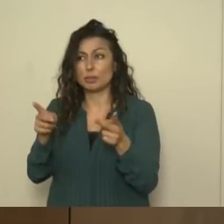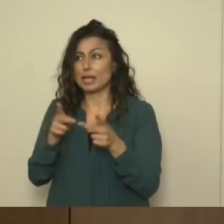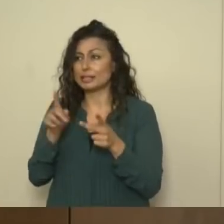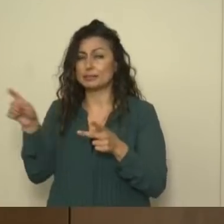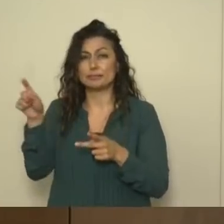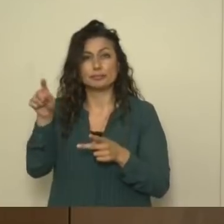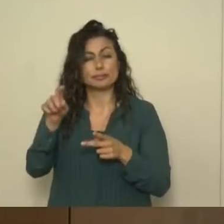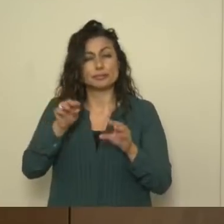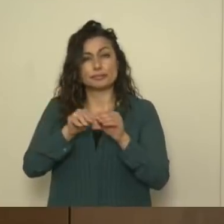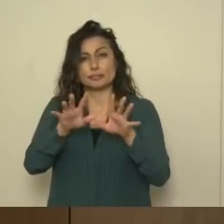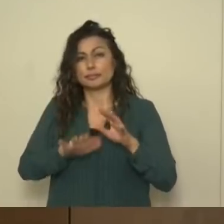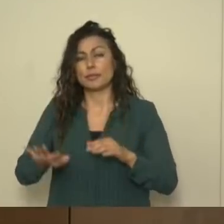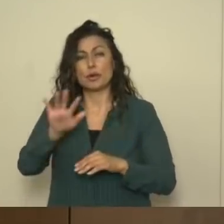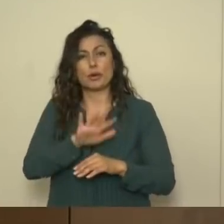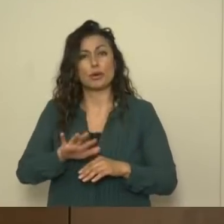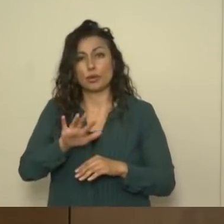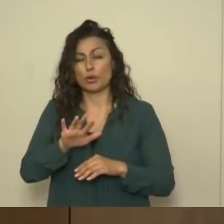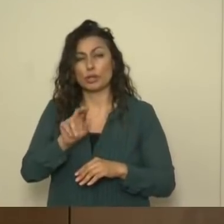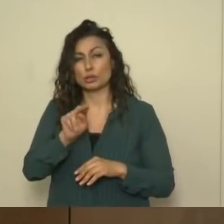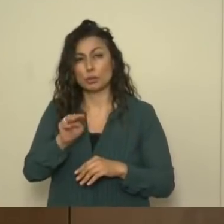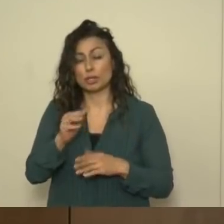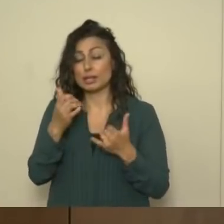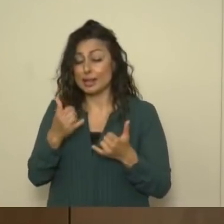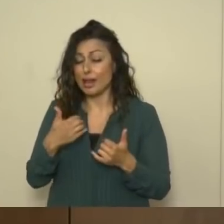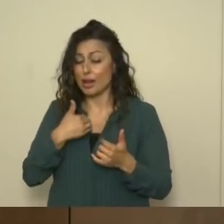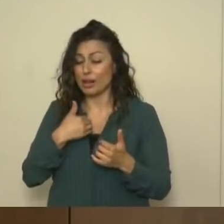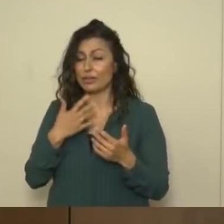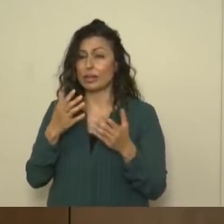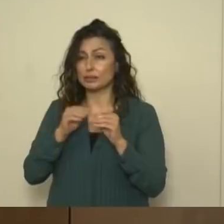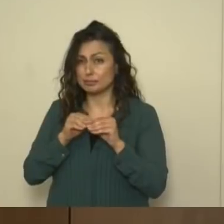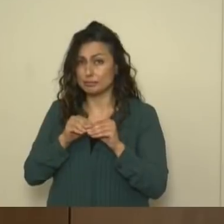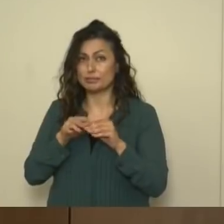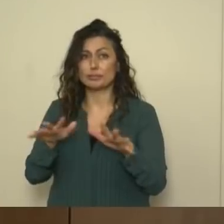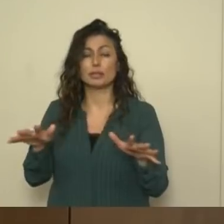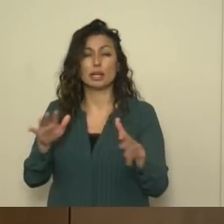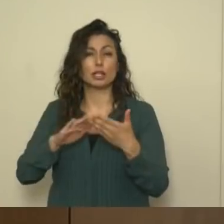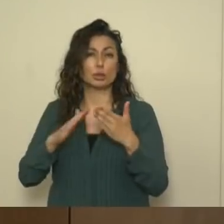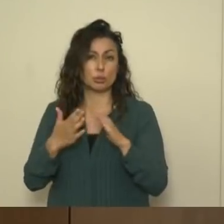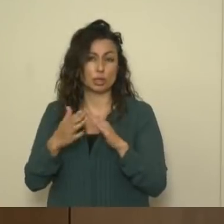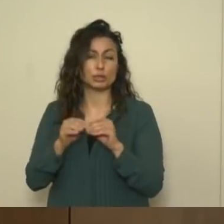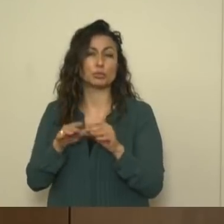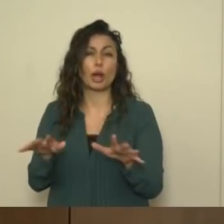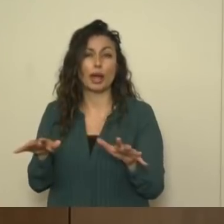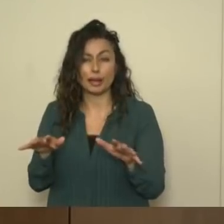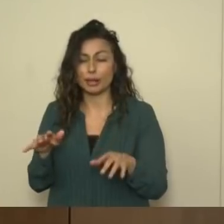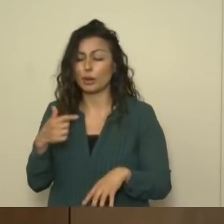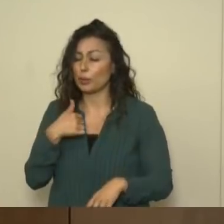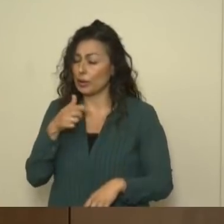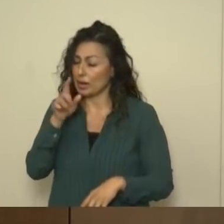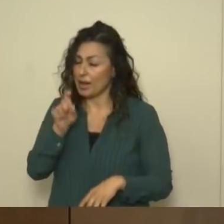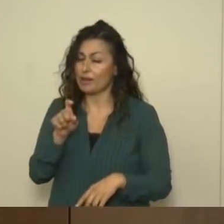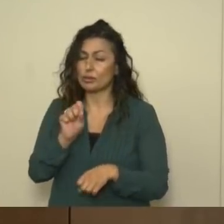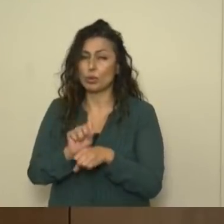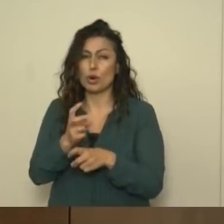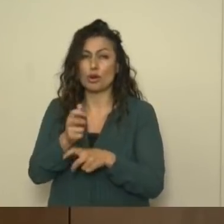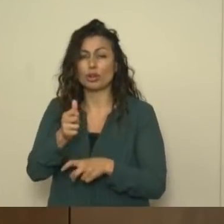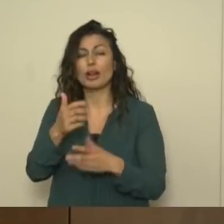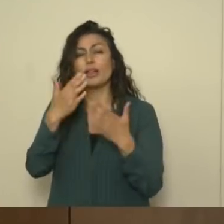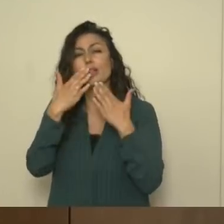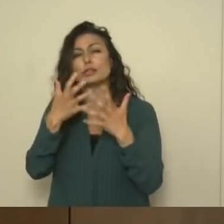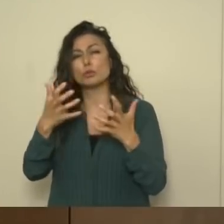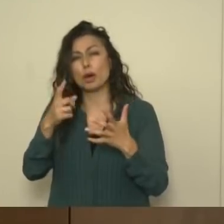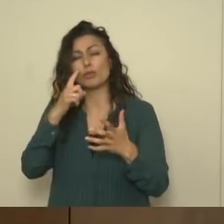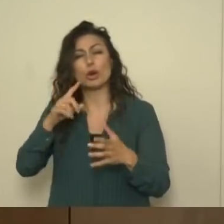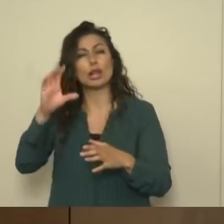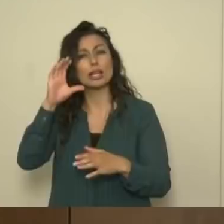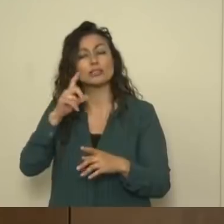scattered across the state. We now have widespread community spread. so we have to work harder. Thank you very much for tuning